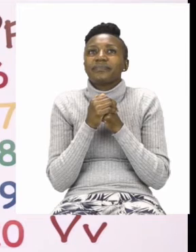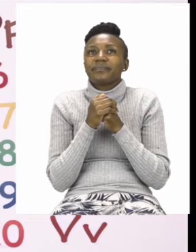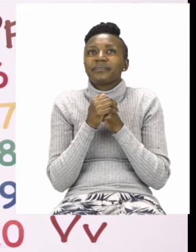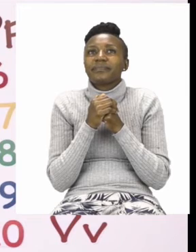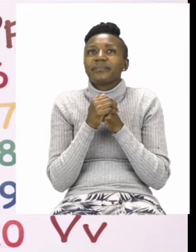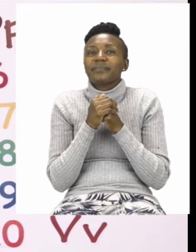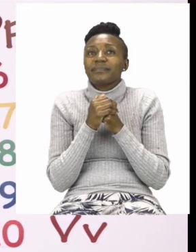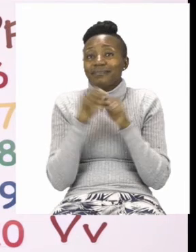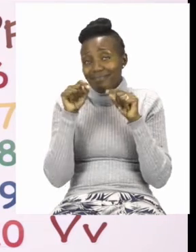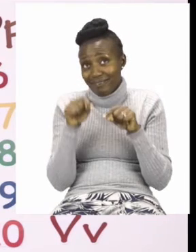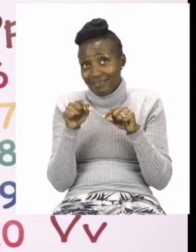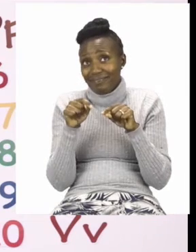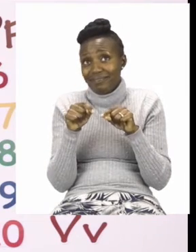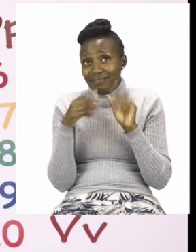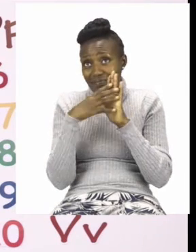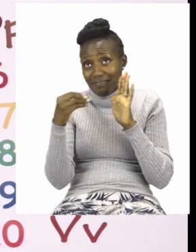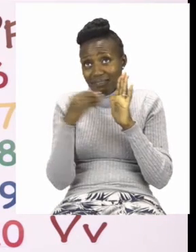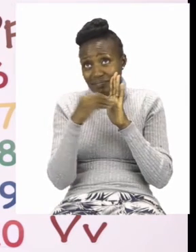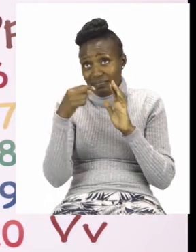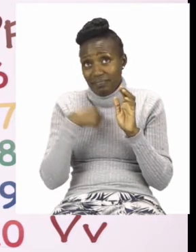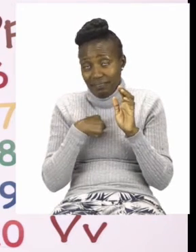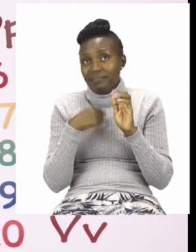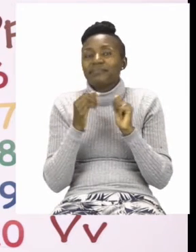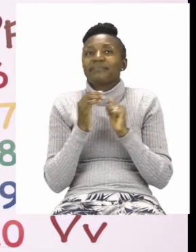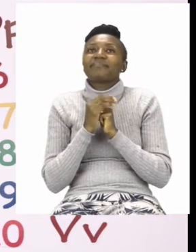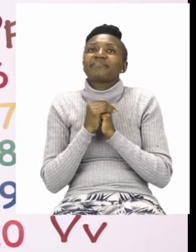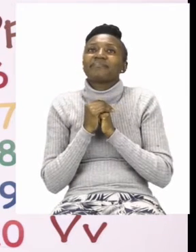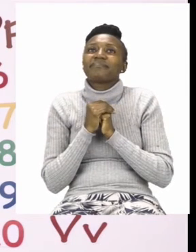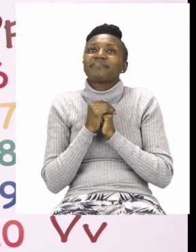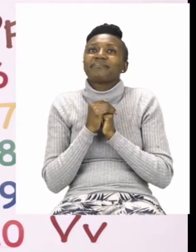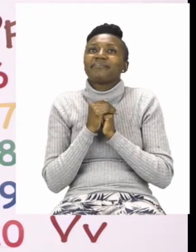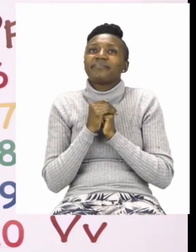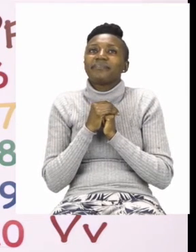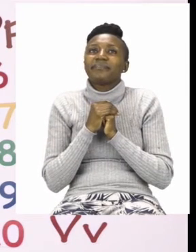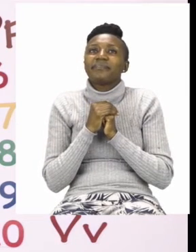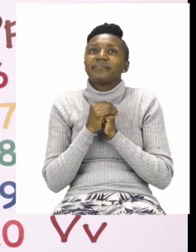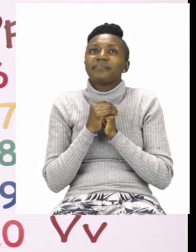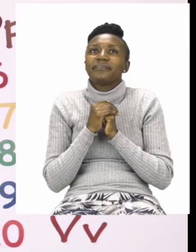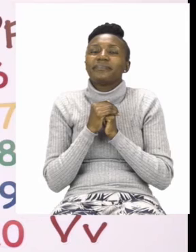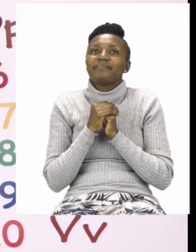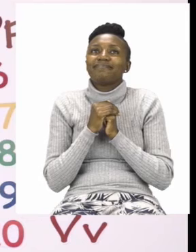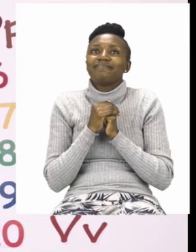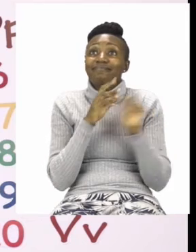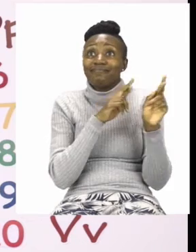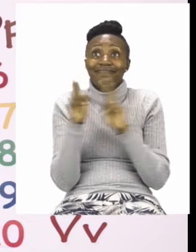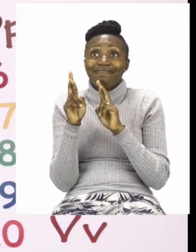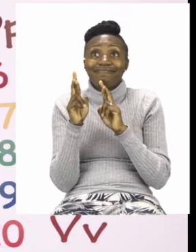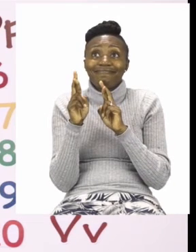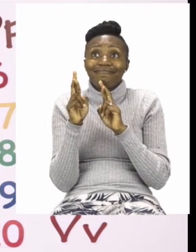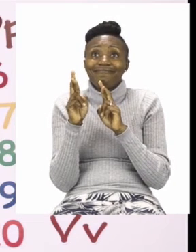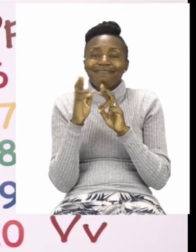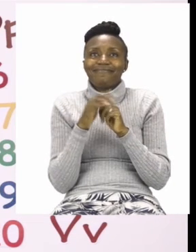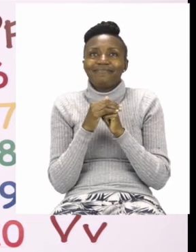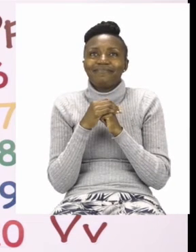take your pencil or your color, put it in your hand, and we're going to start together. Are we ready? Let's